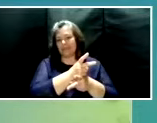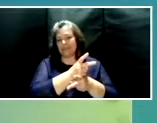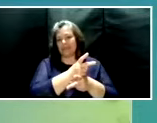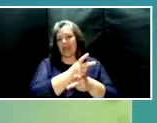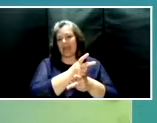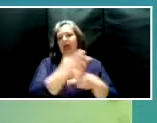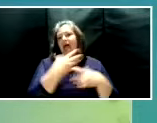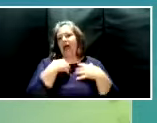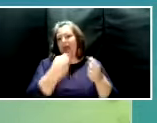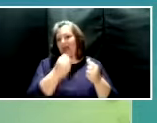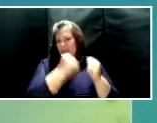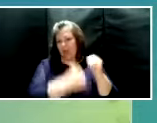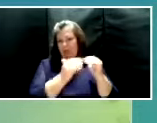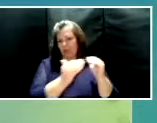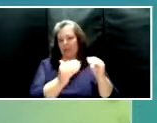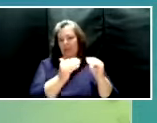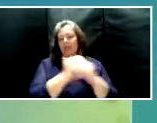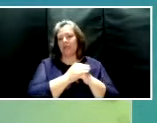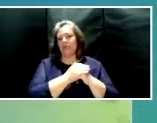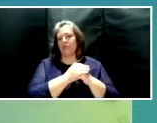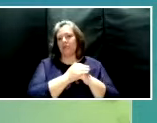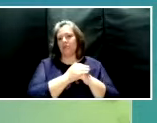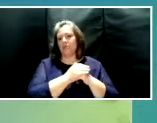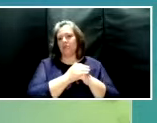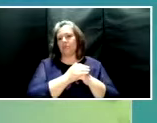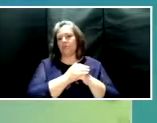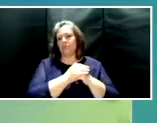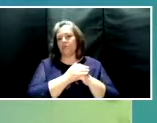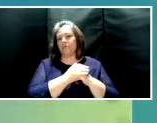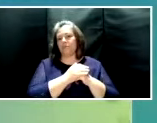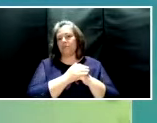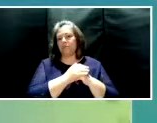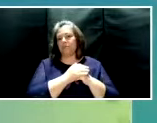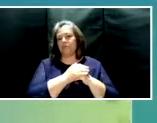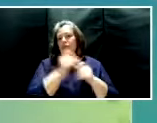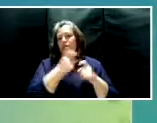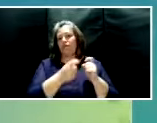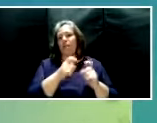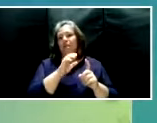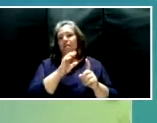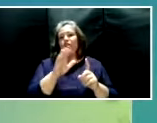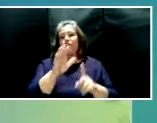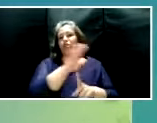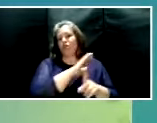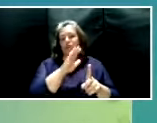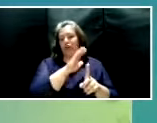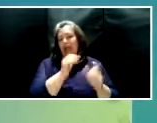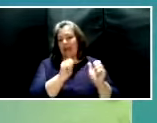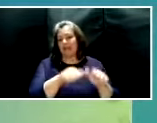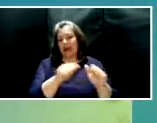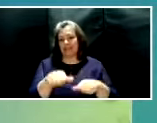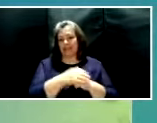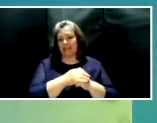health inequities and ultimately achieve health equity from their respective capacities.